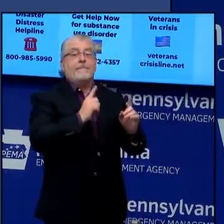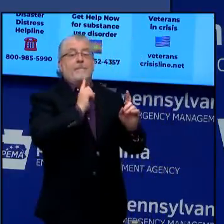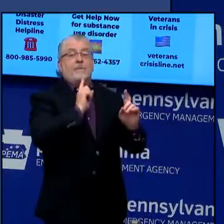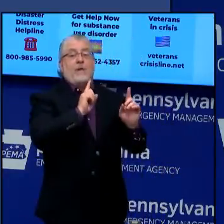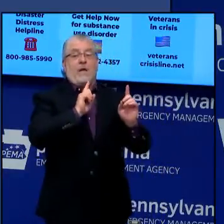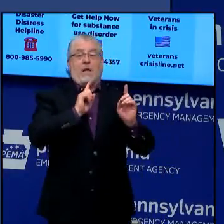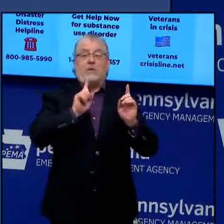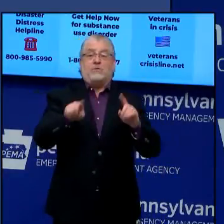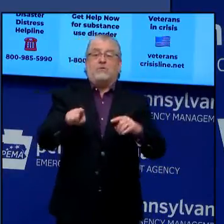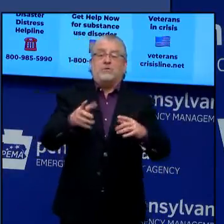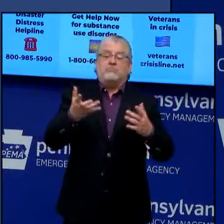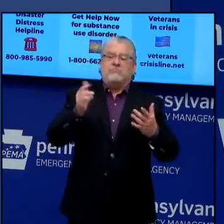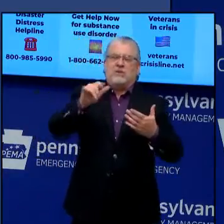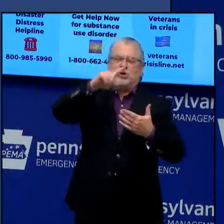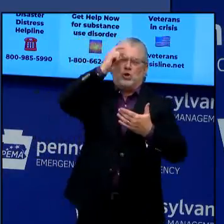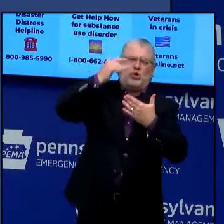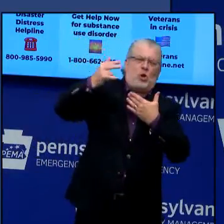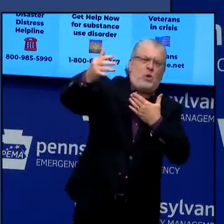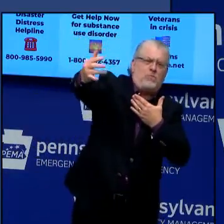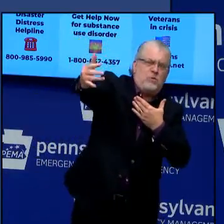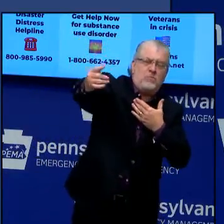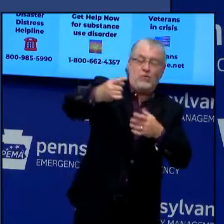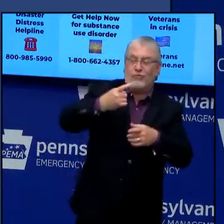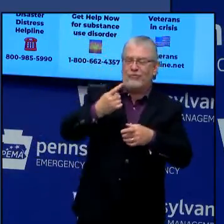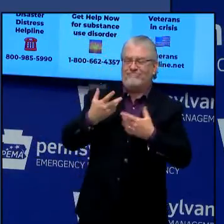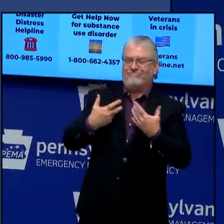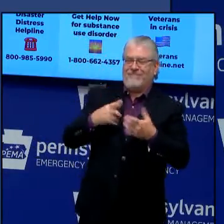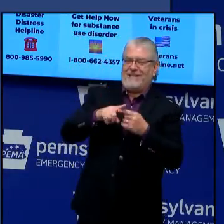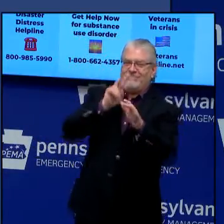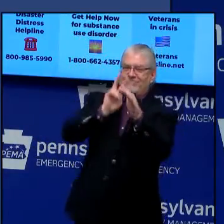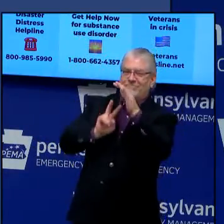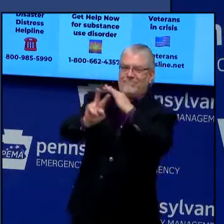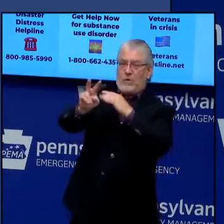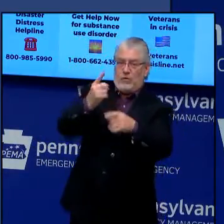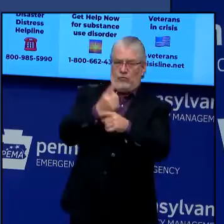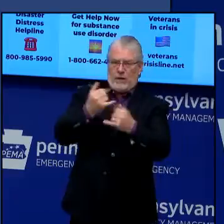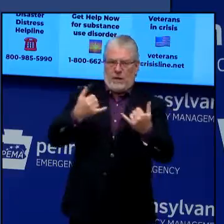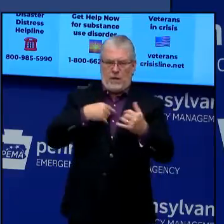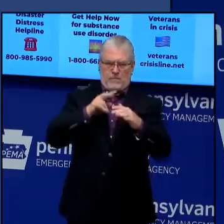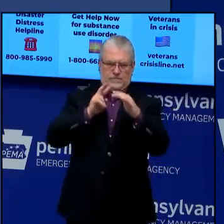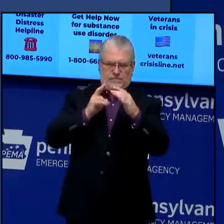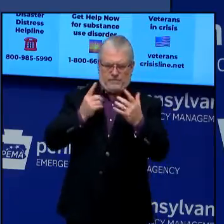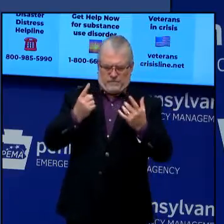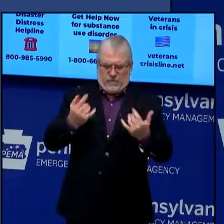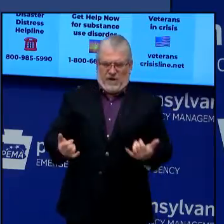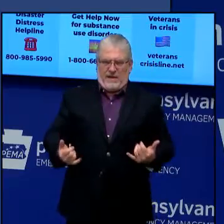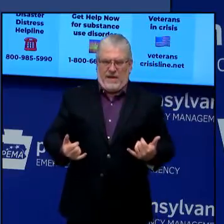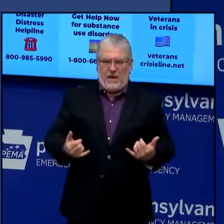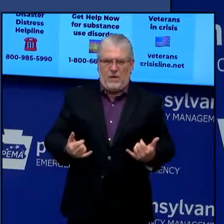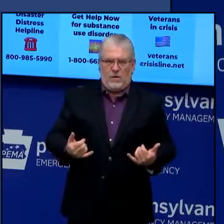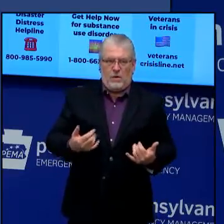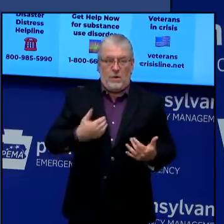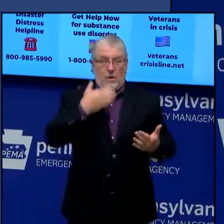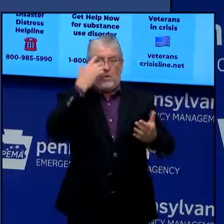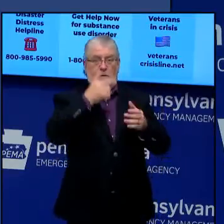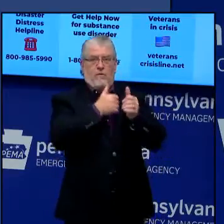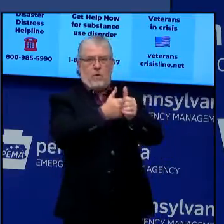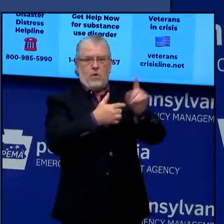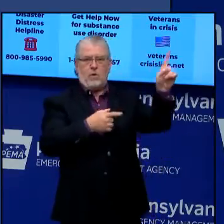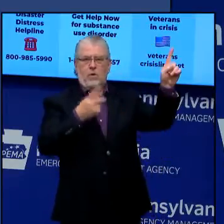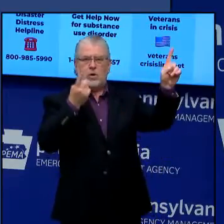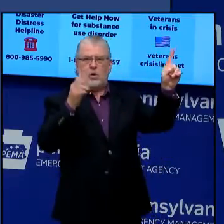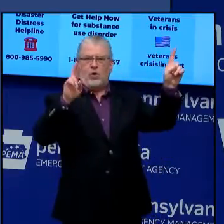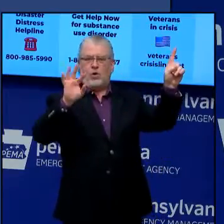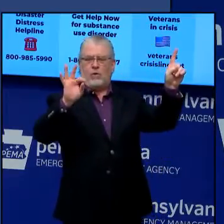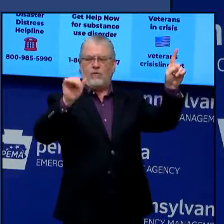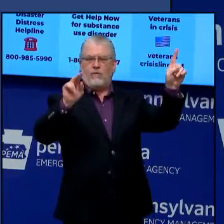We know from Dr. Fauci and other professionals that public health professionals that the virus determines the timeline.